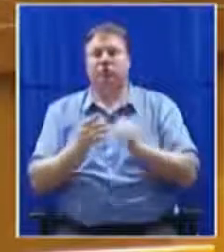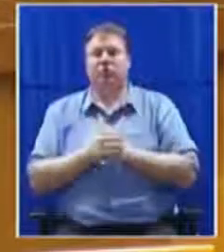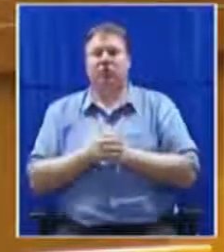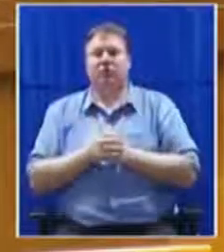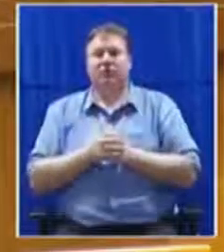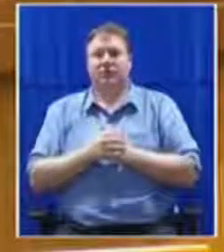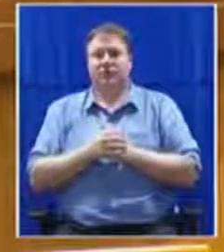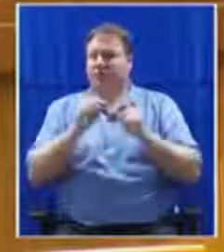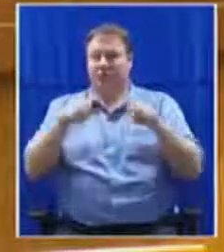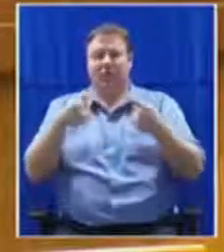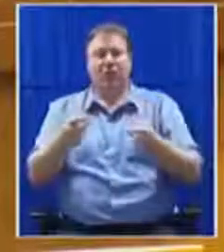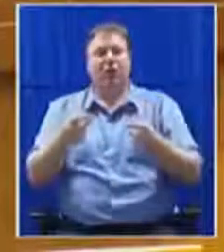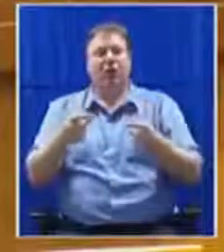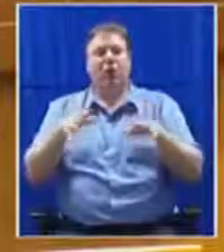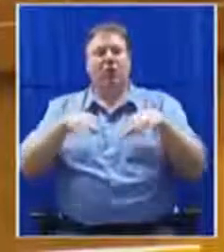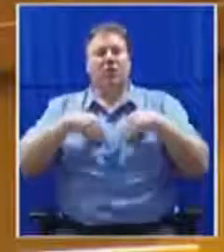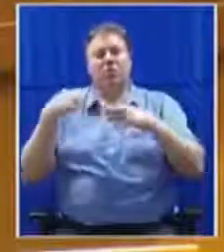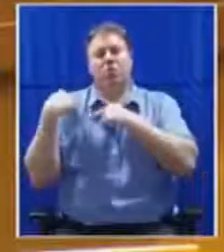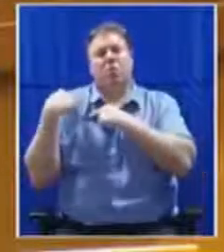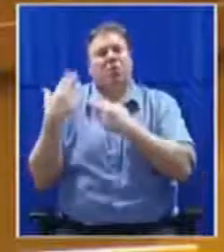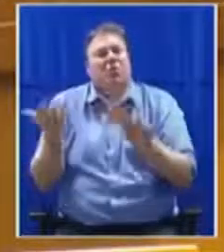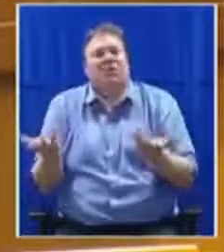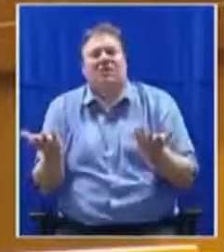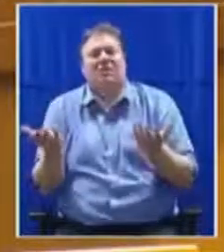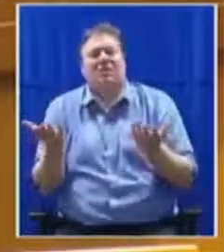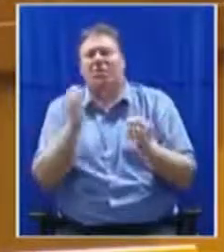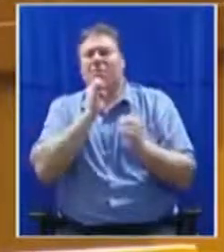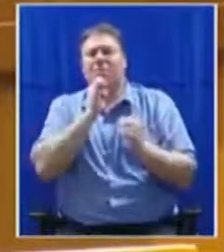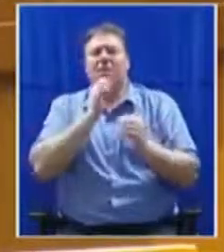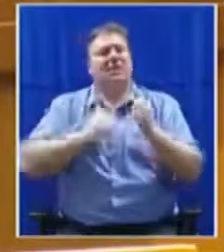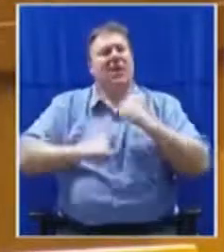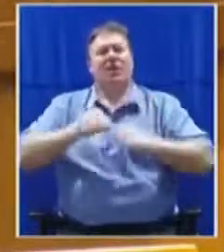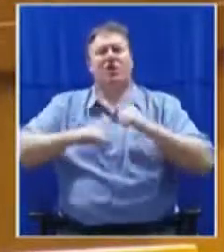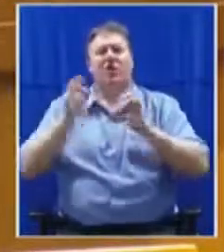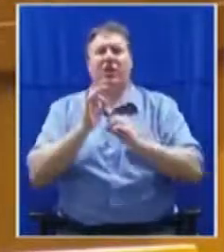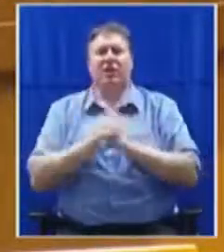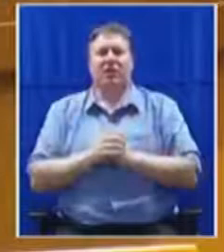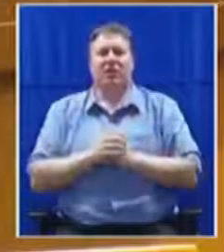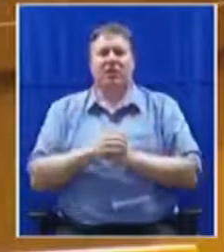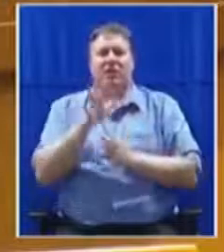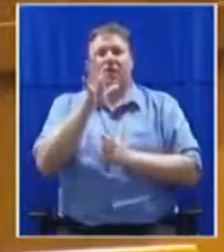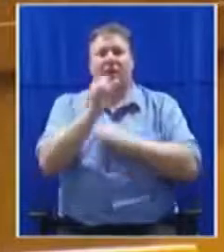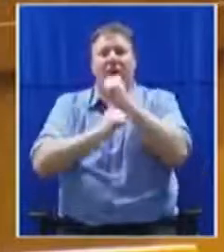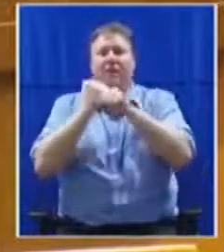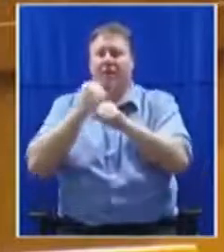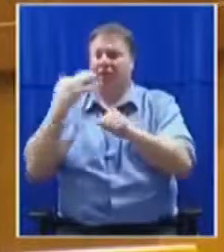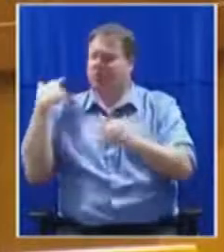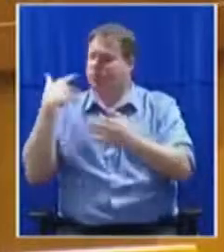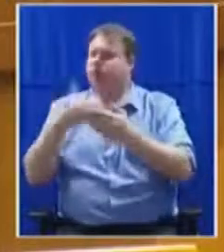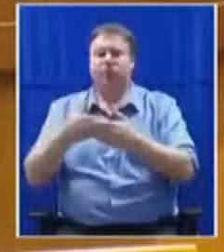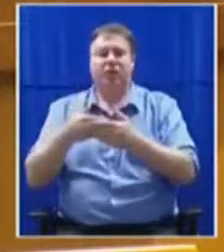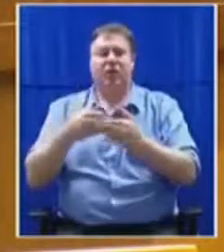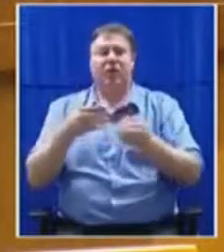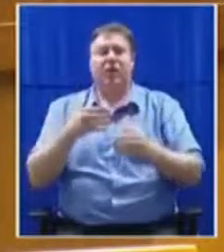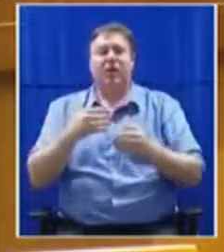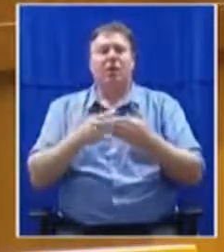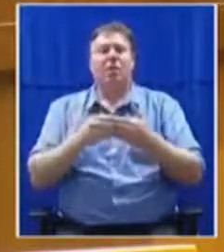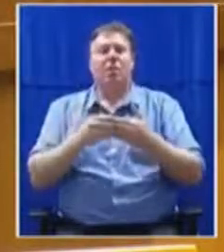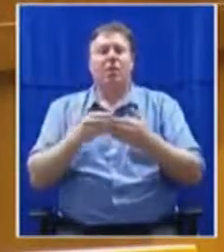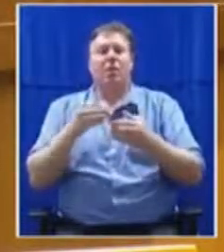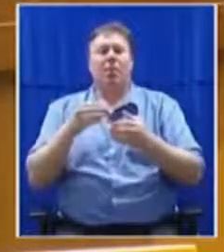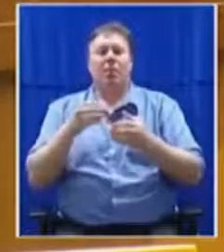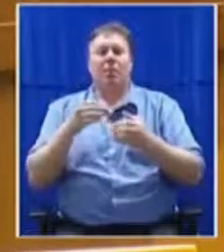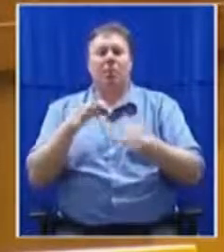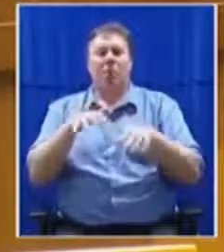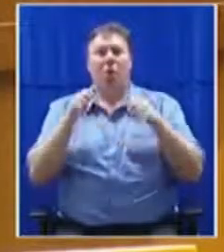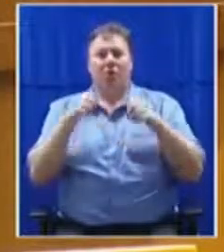anyone accountable. There's simply no action. 5 years ago, when I came as a member of parliament, the figure of unemployment was at 8